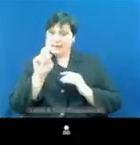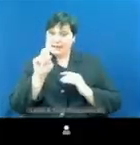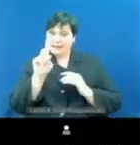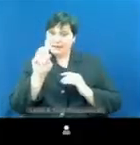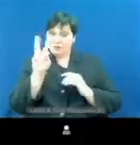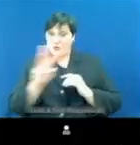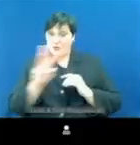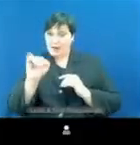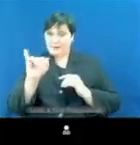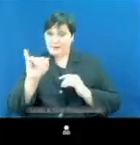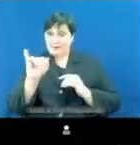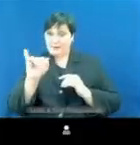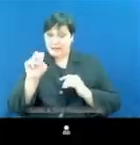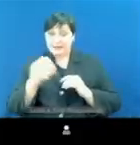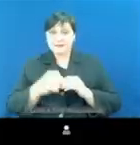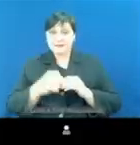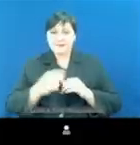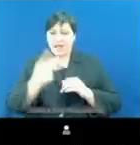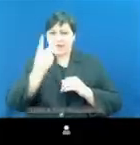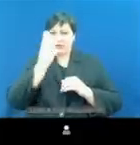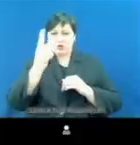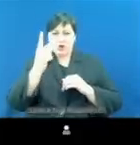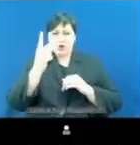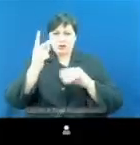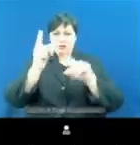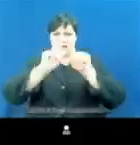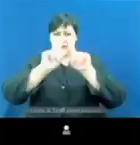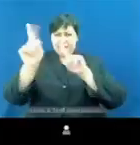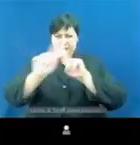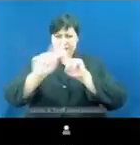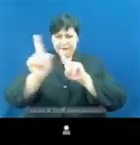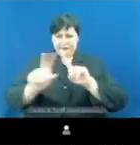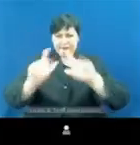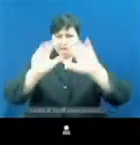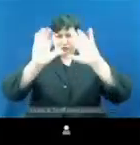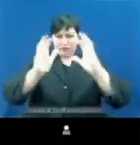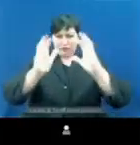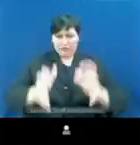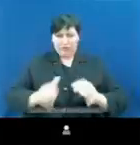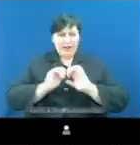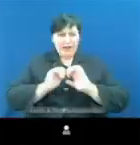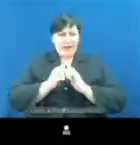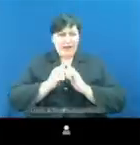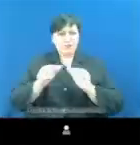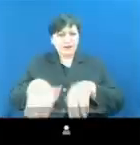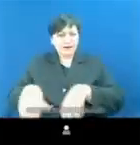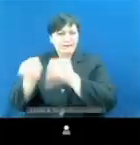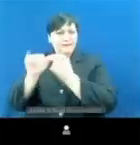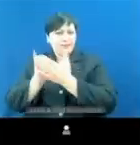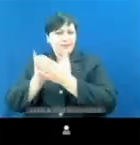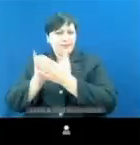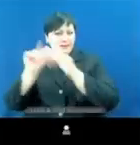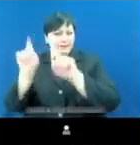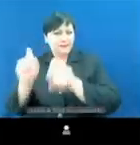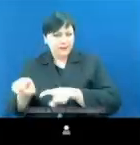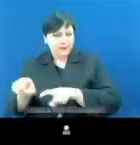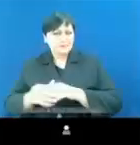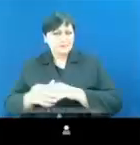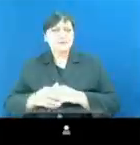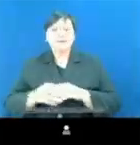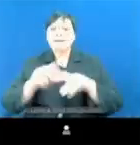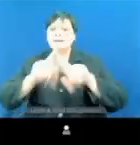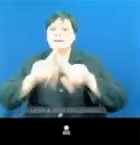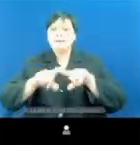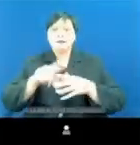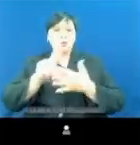I saw these various ways to sit for the examination depending upon what your